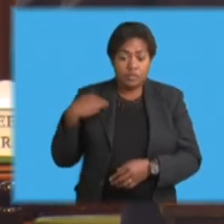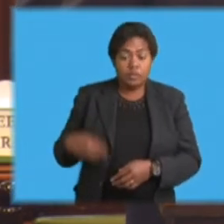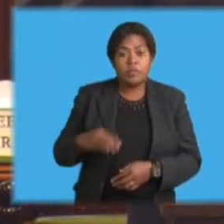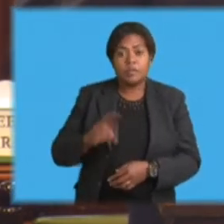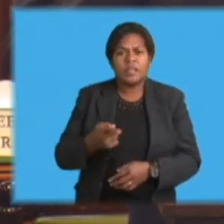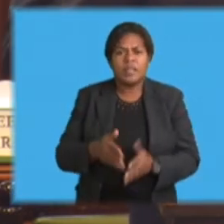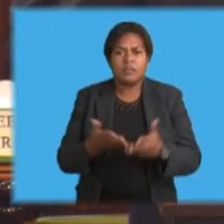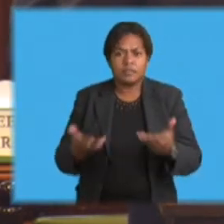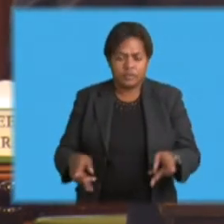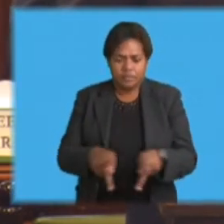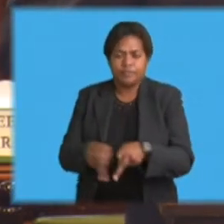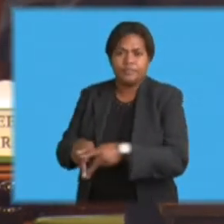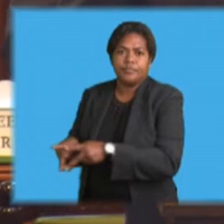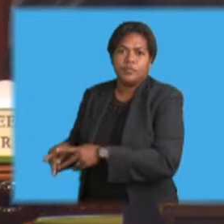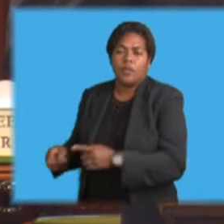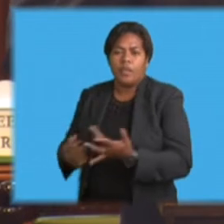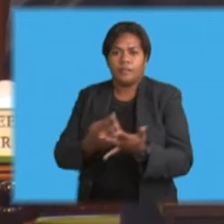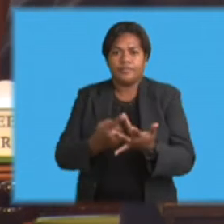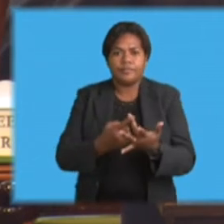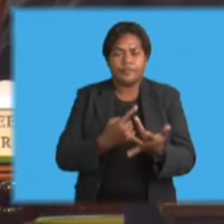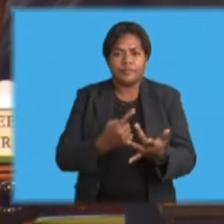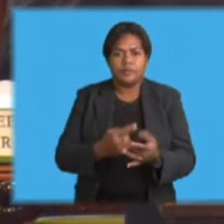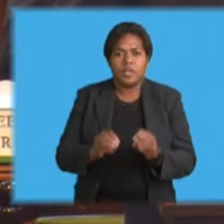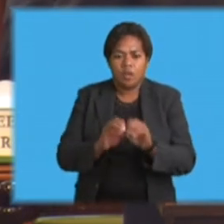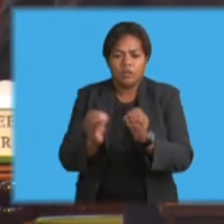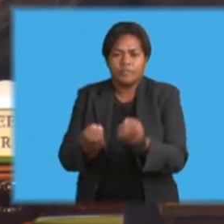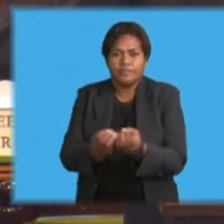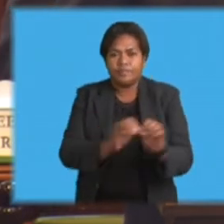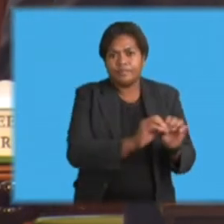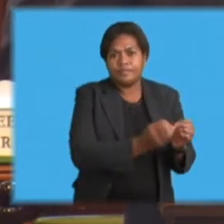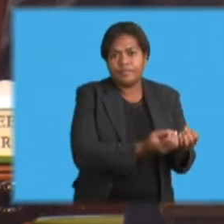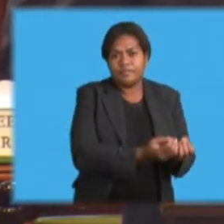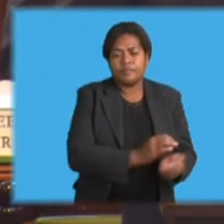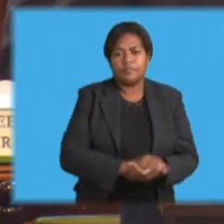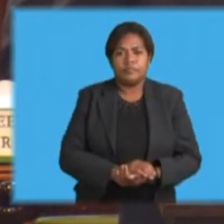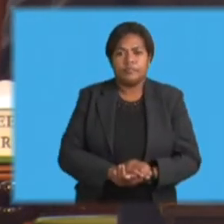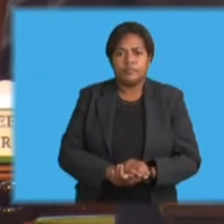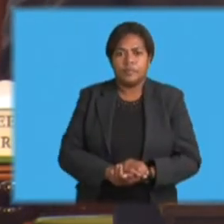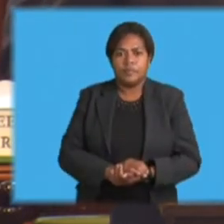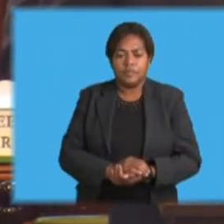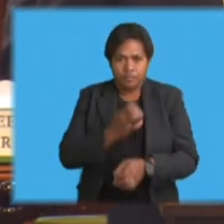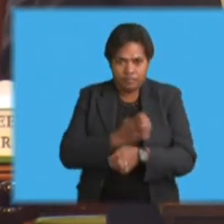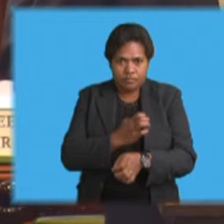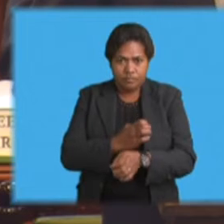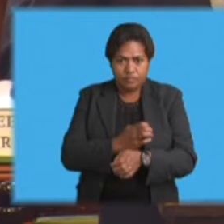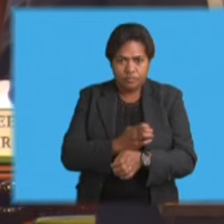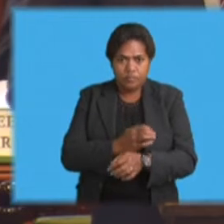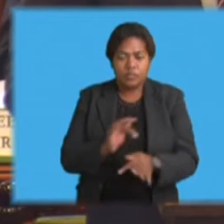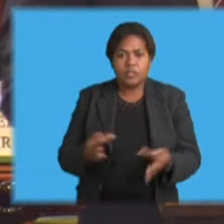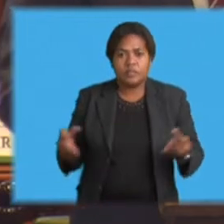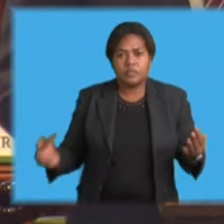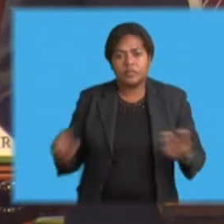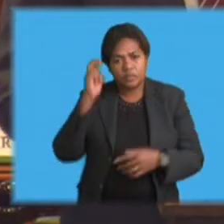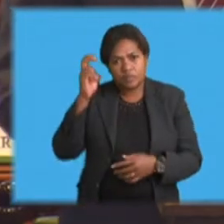with other agencies. Currently, my ministry is facilitating this employment skills training for these clients through the work of